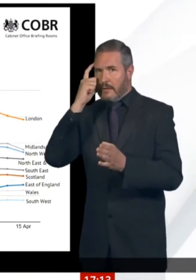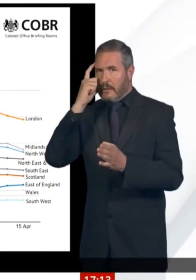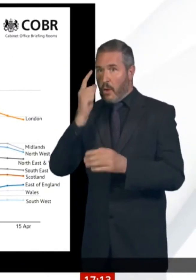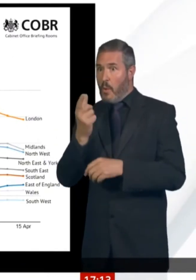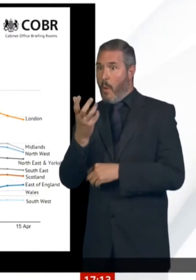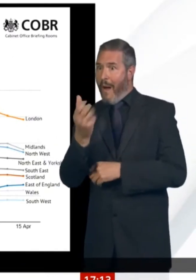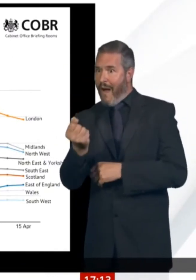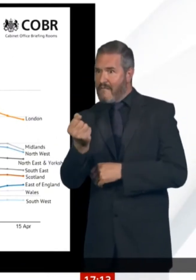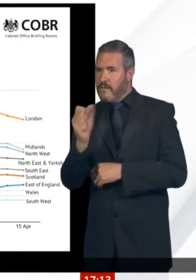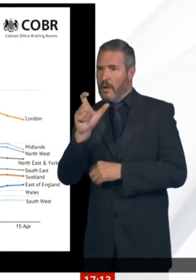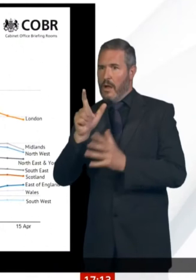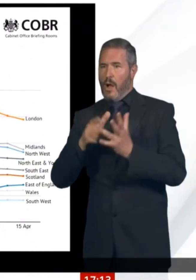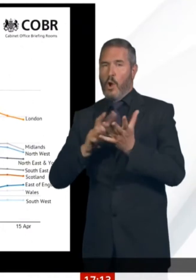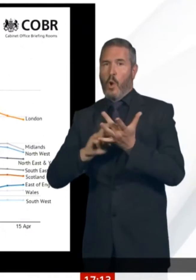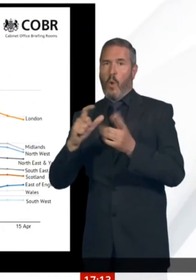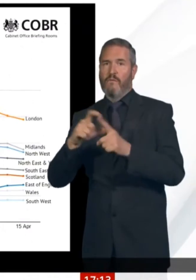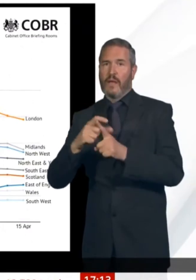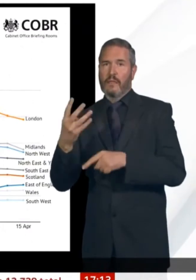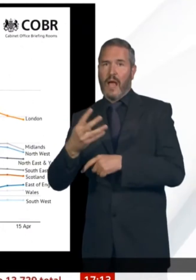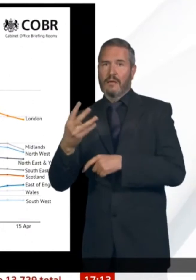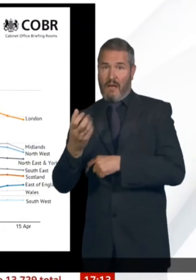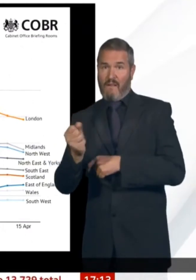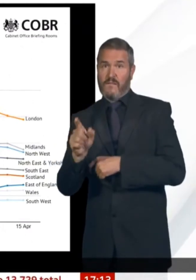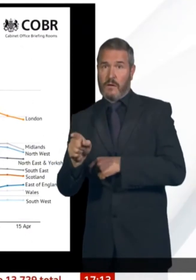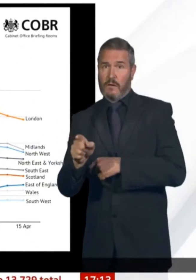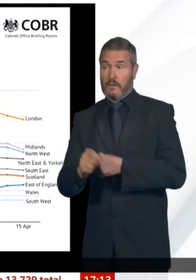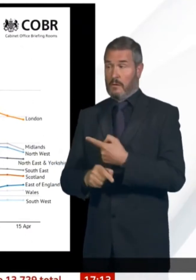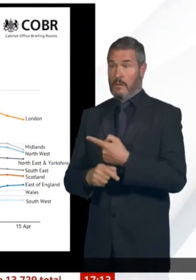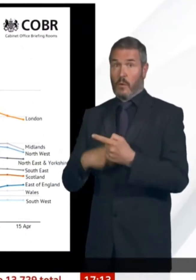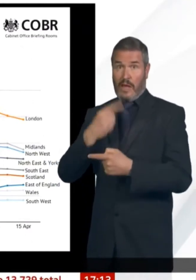COVID infection. And here you can see